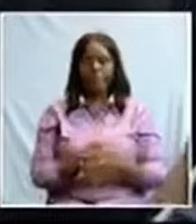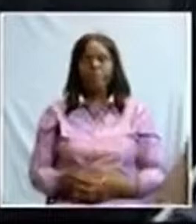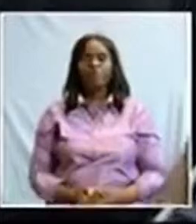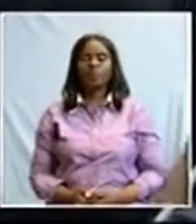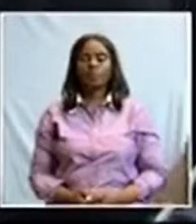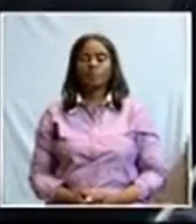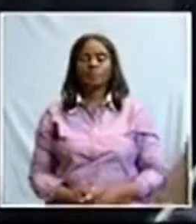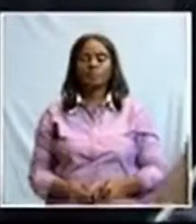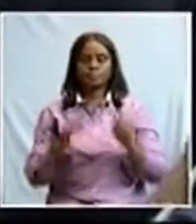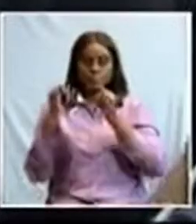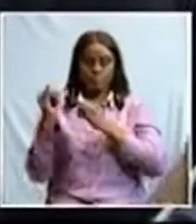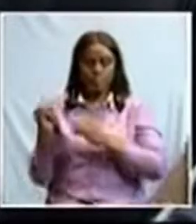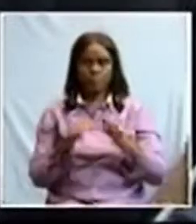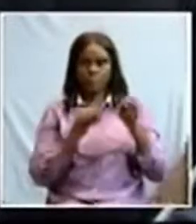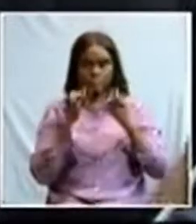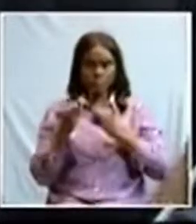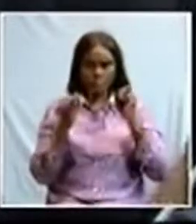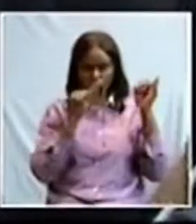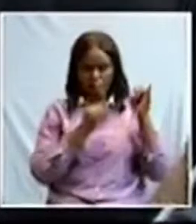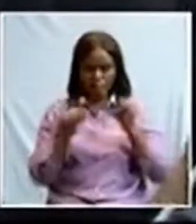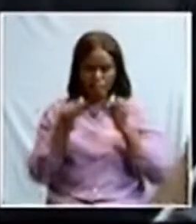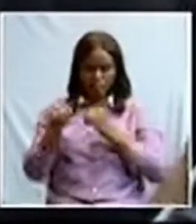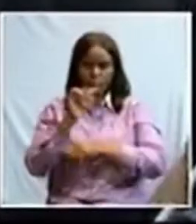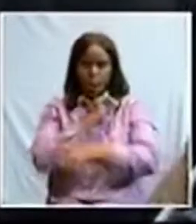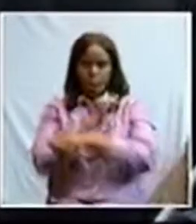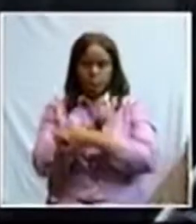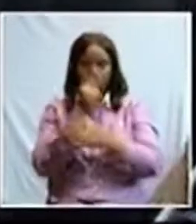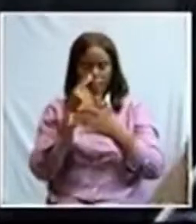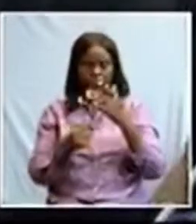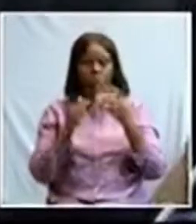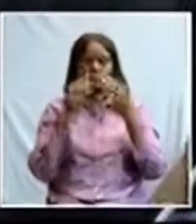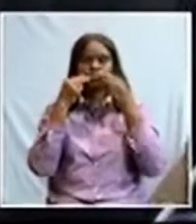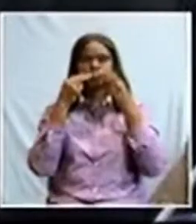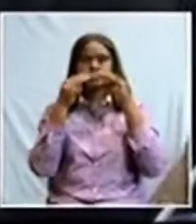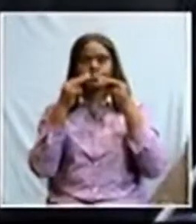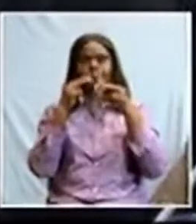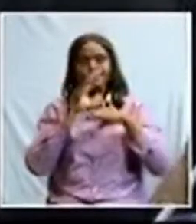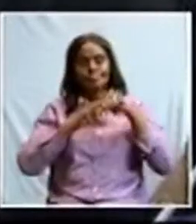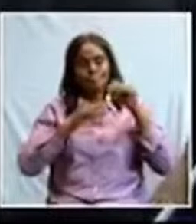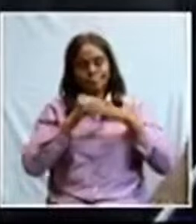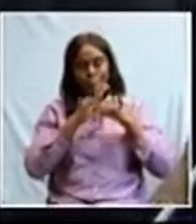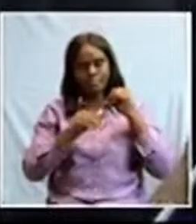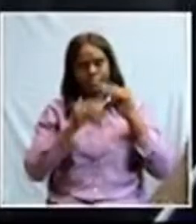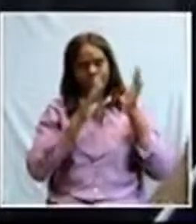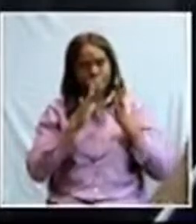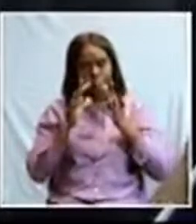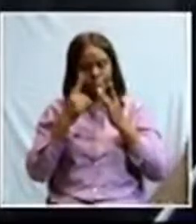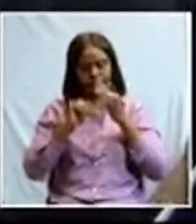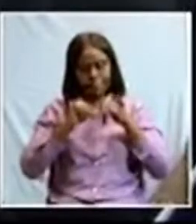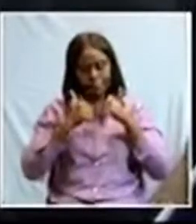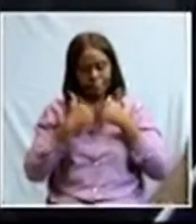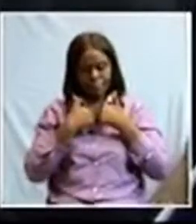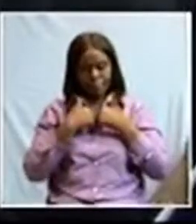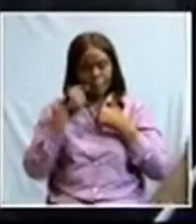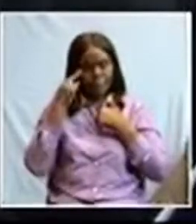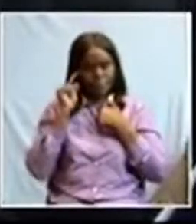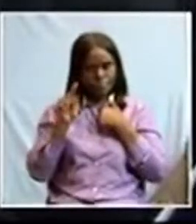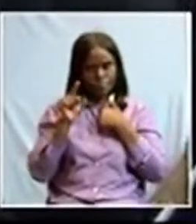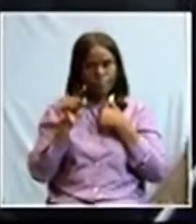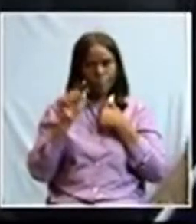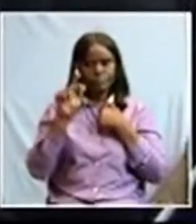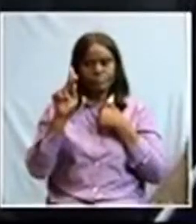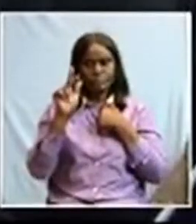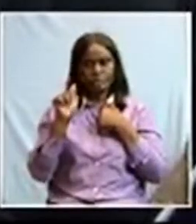the implementing authorities, what message of comfort plan do you have for